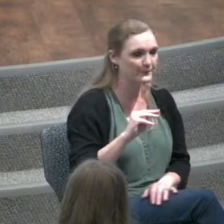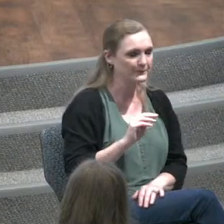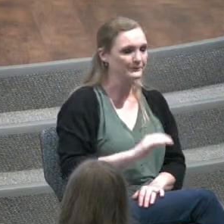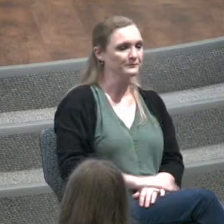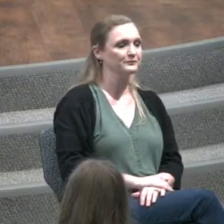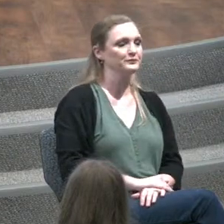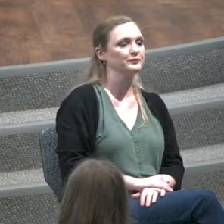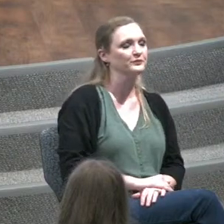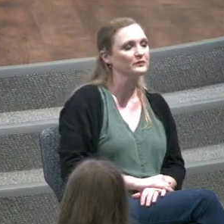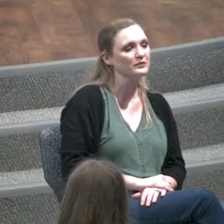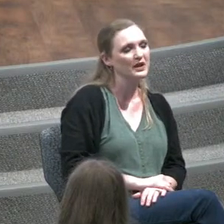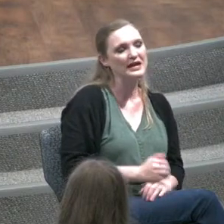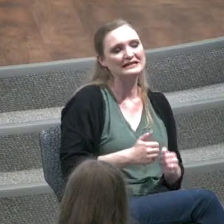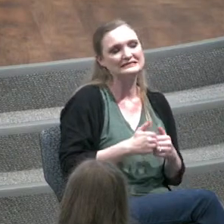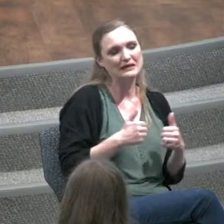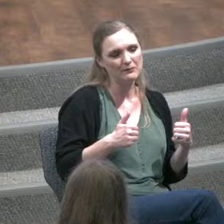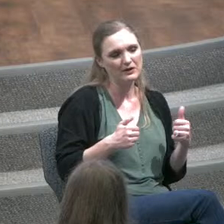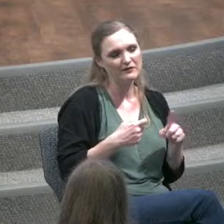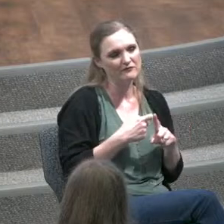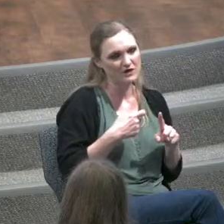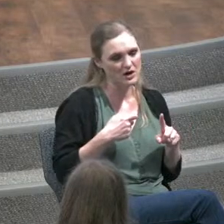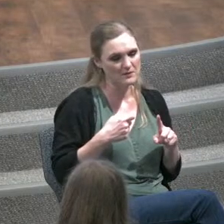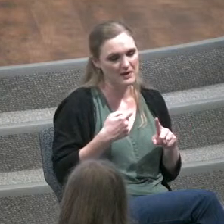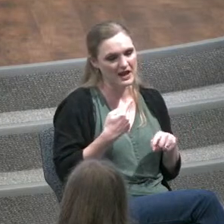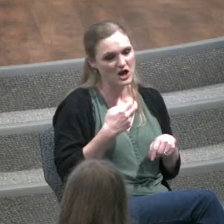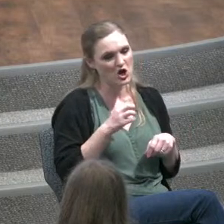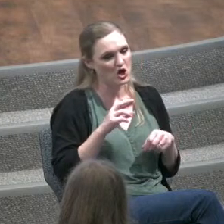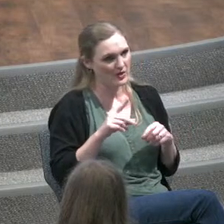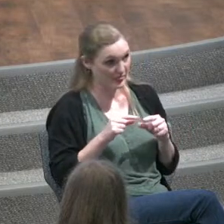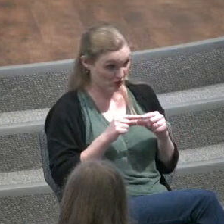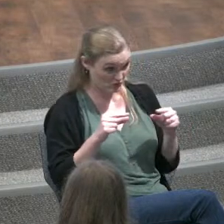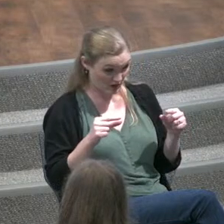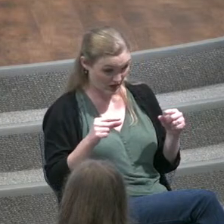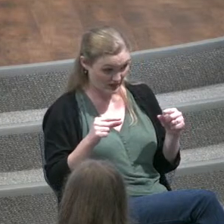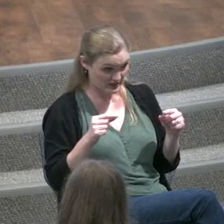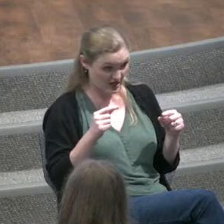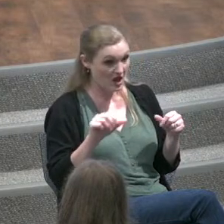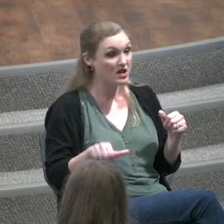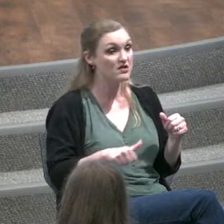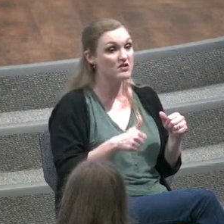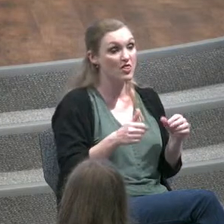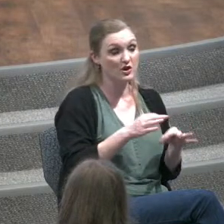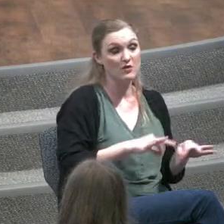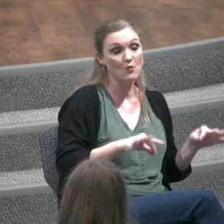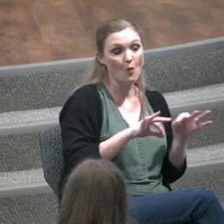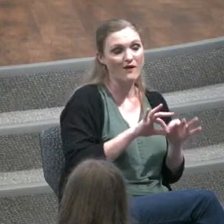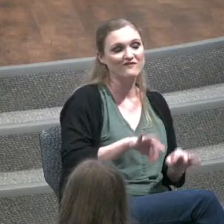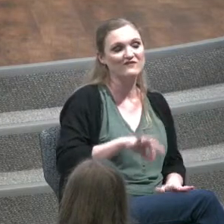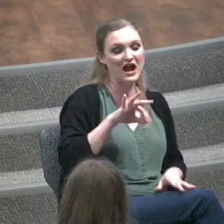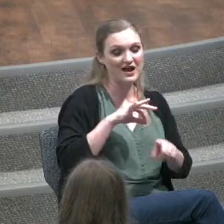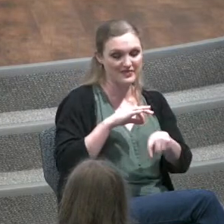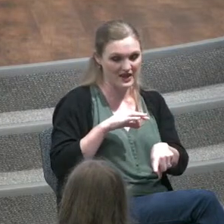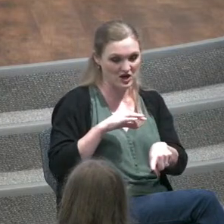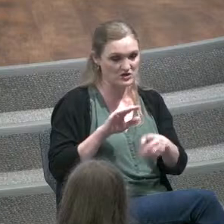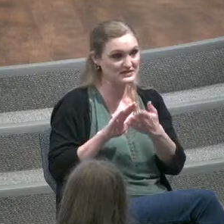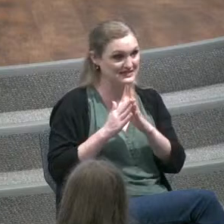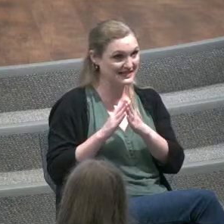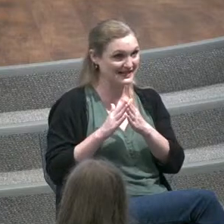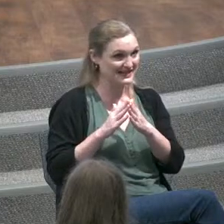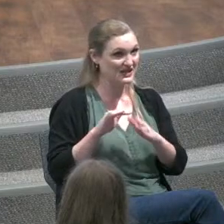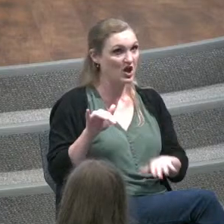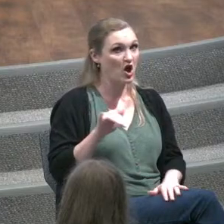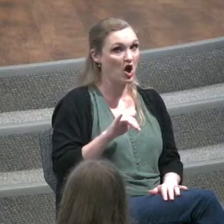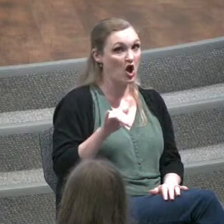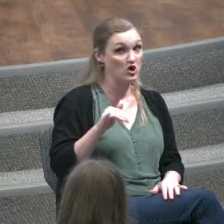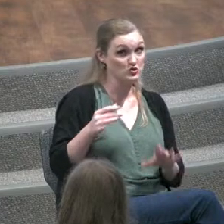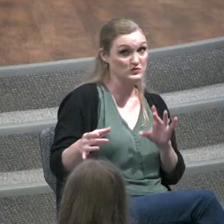kind of separate from Herod the Great, another significant find at Herodium, which does